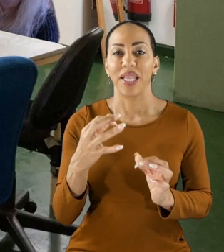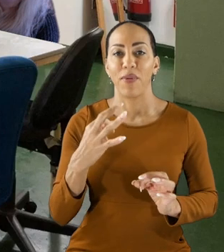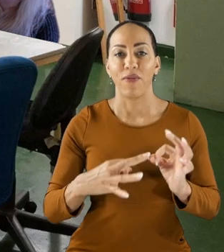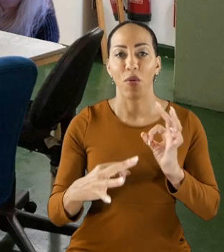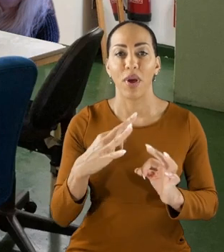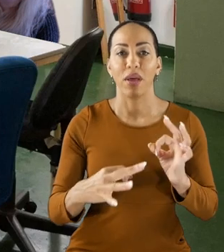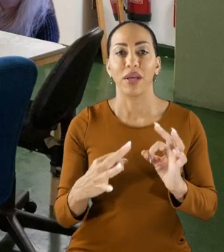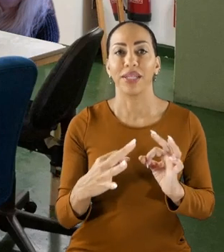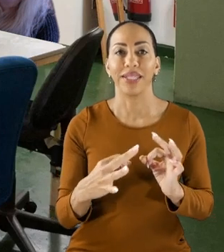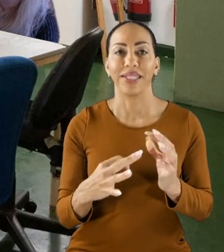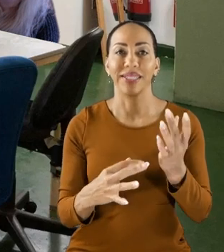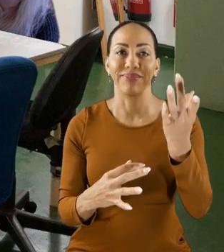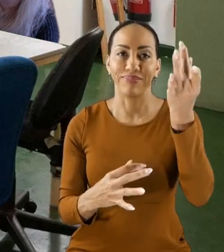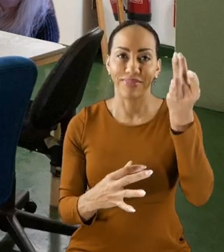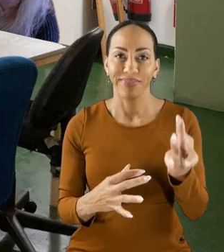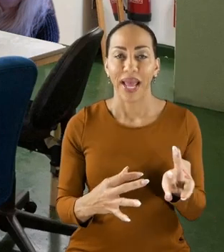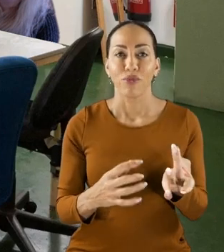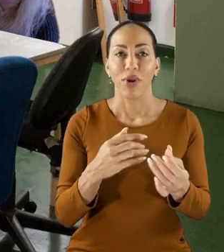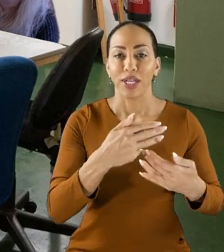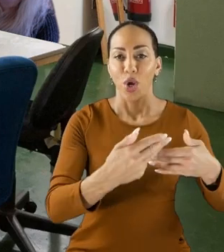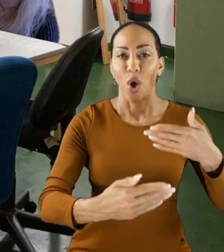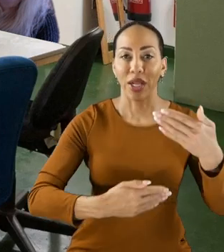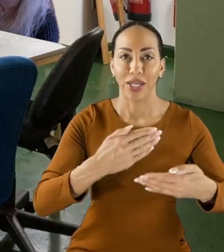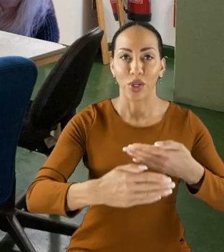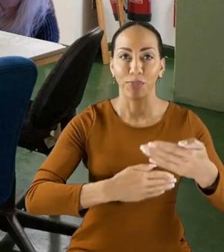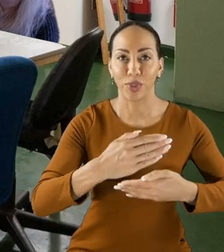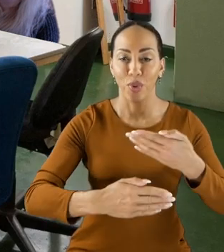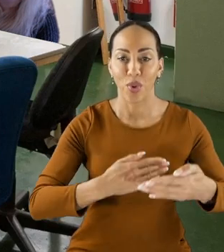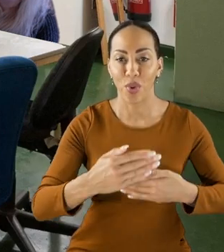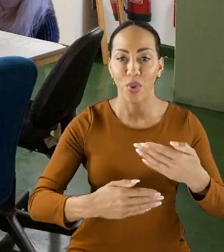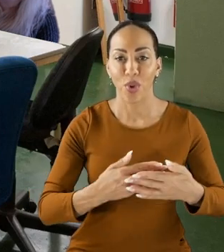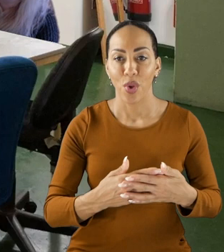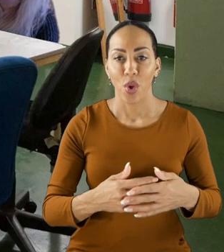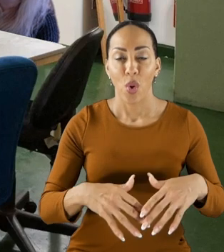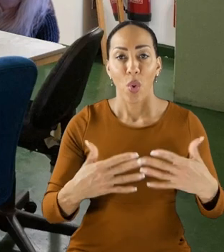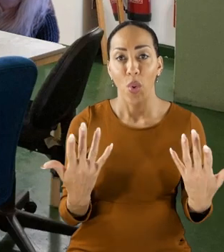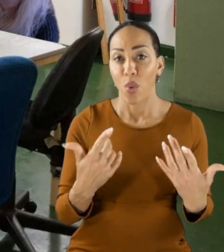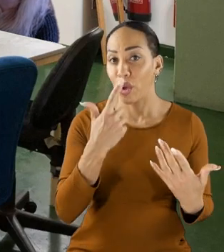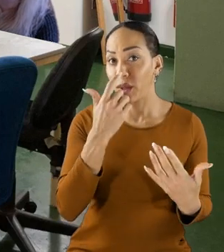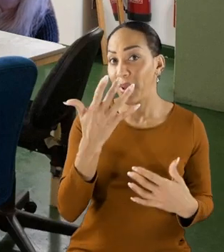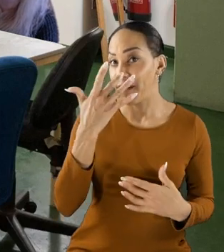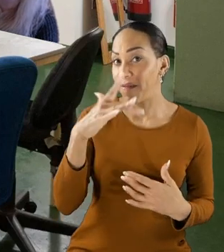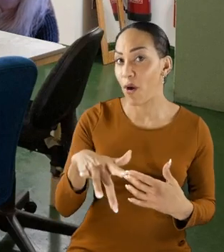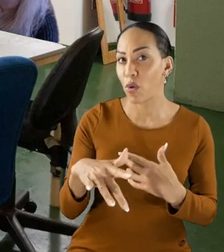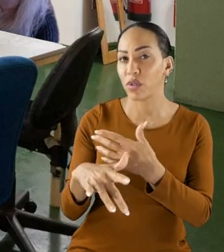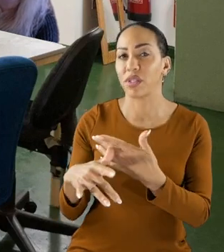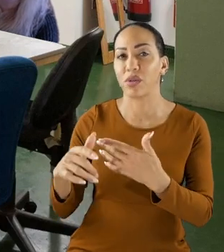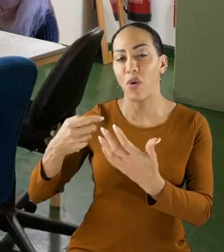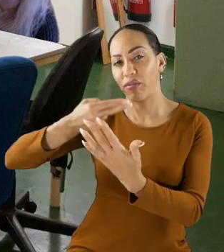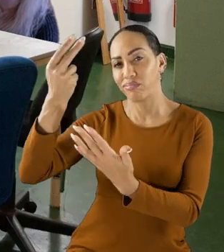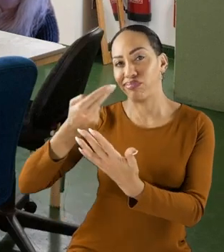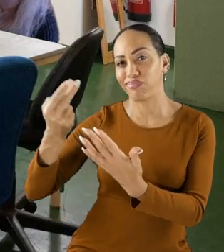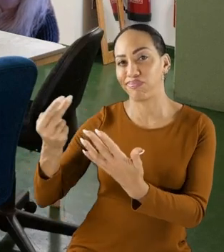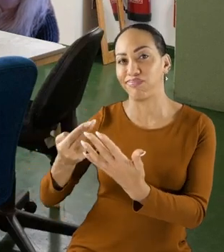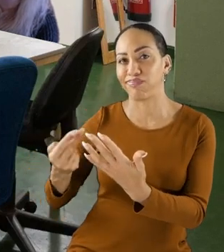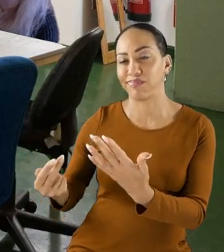behind is a far more either kind of watercolor-esque or realistic hospital that allows